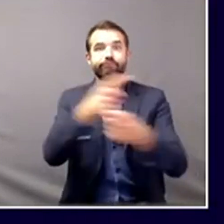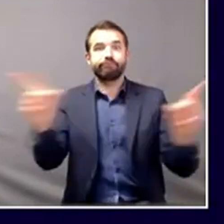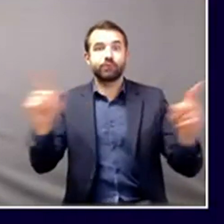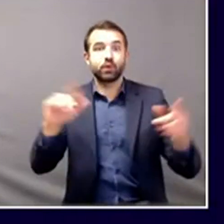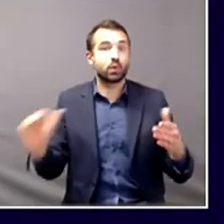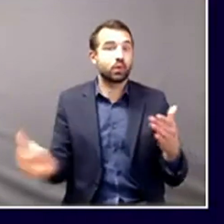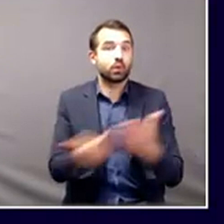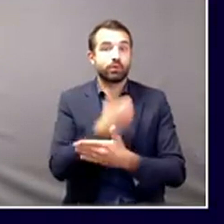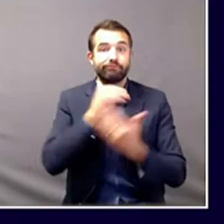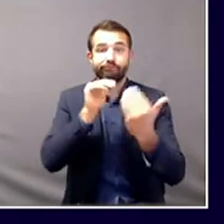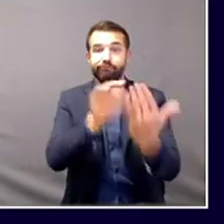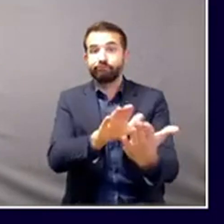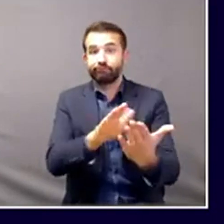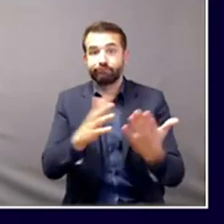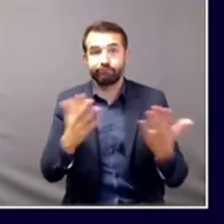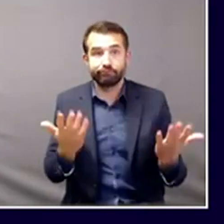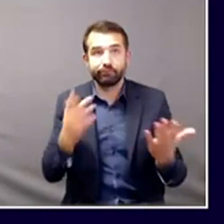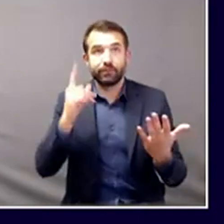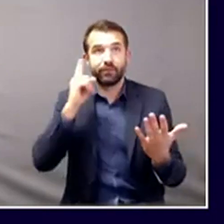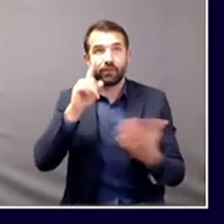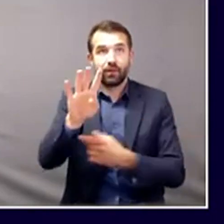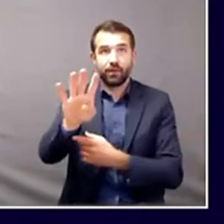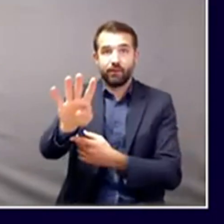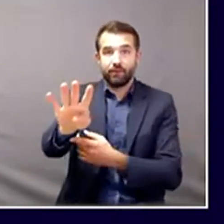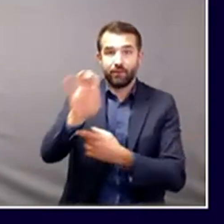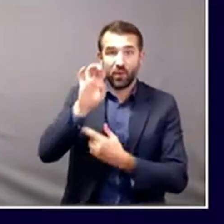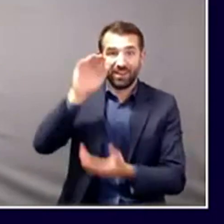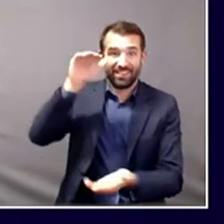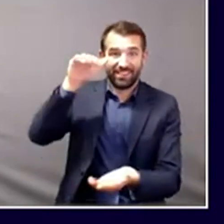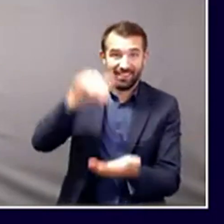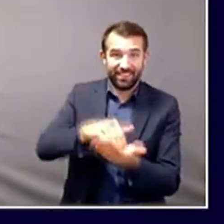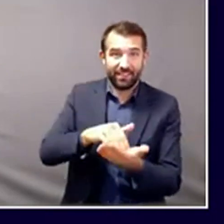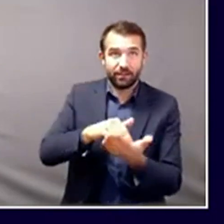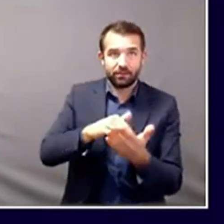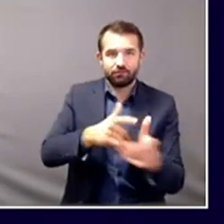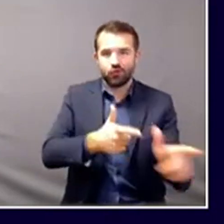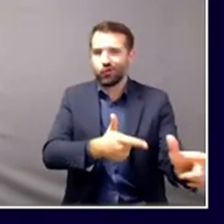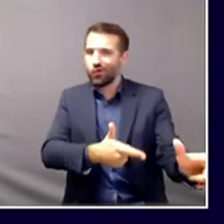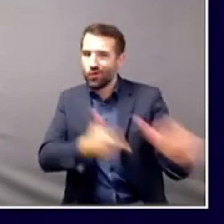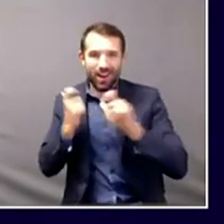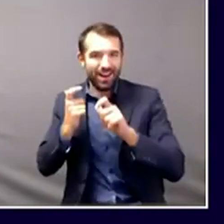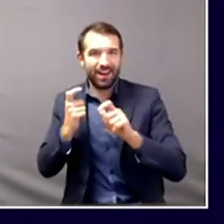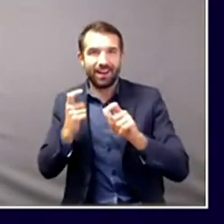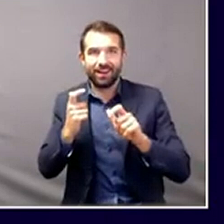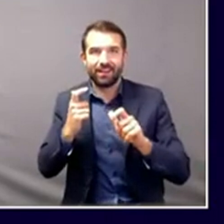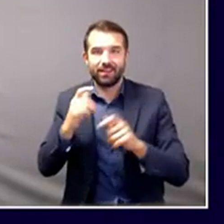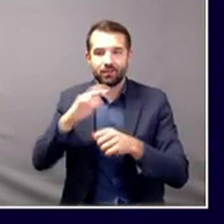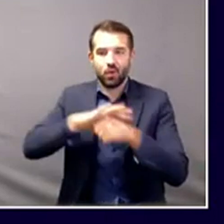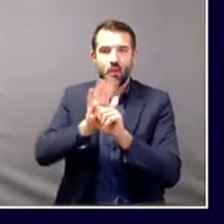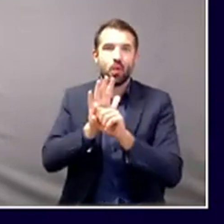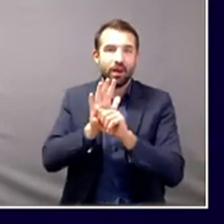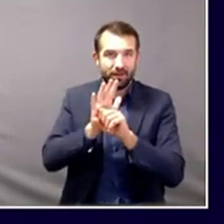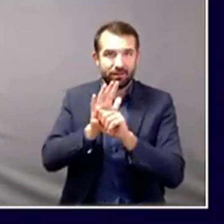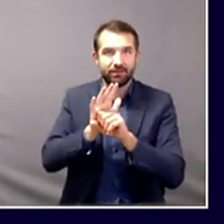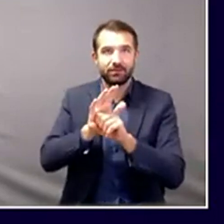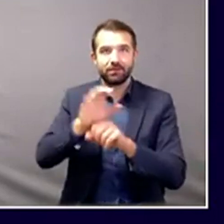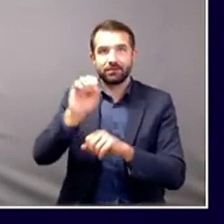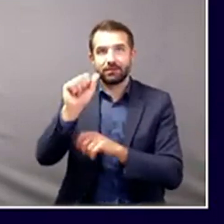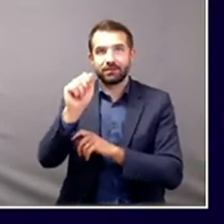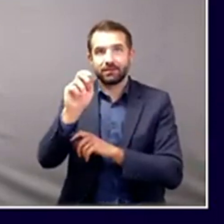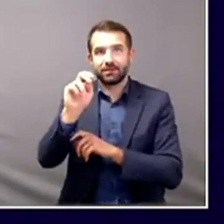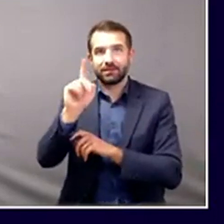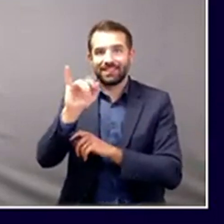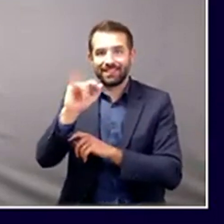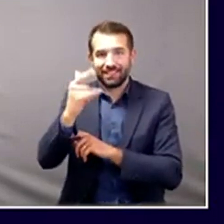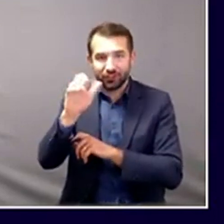distribute 400,000 rapid COVID-19 antigen tests to ensure access for Maine residents.